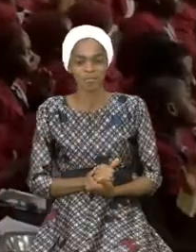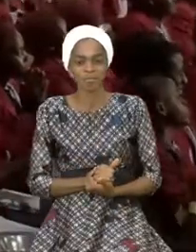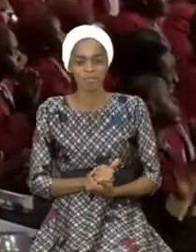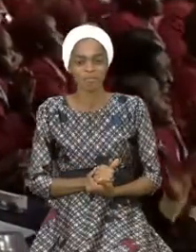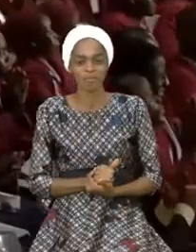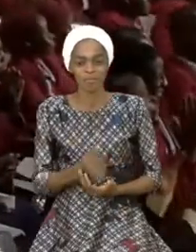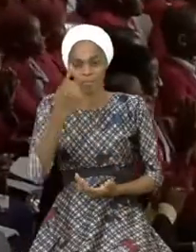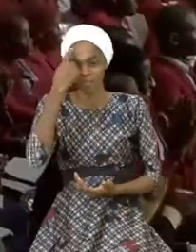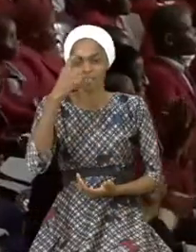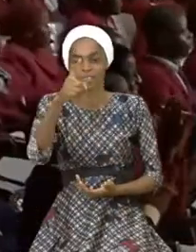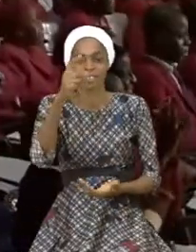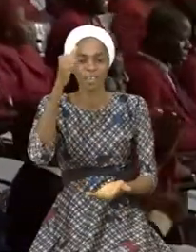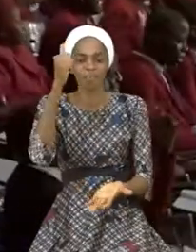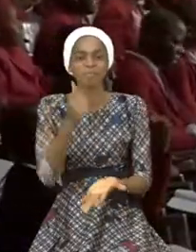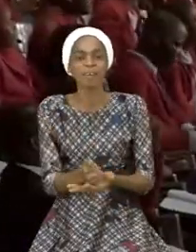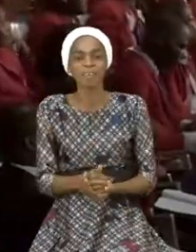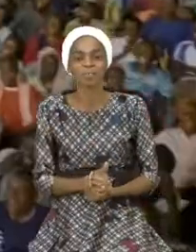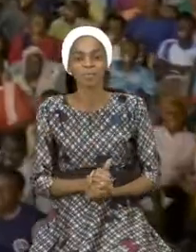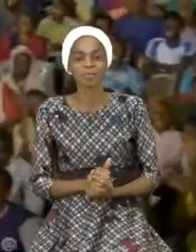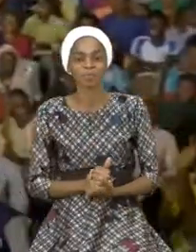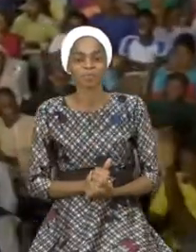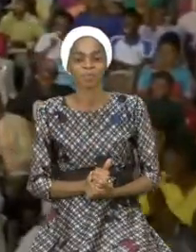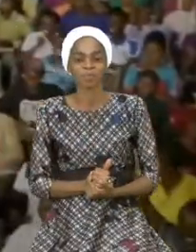For you, amen. Amen.